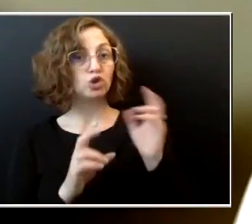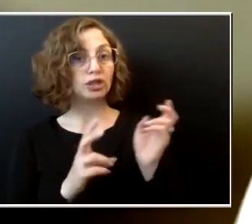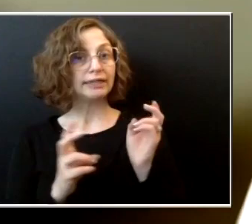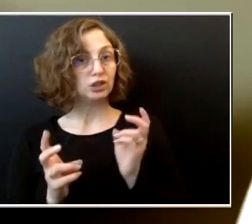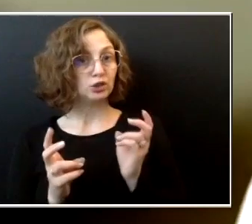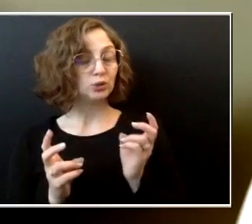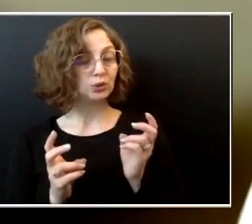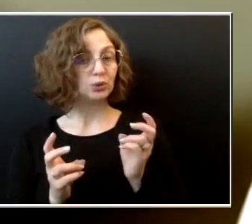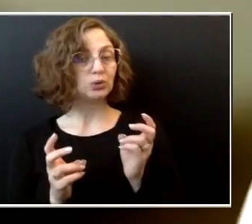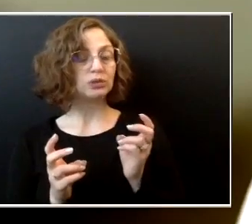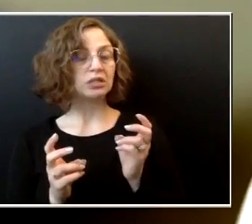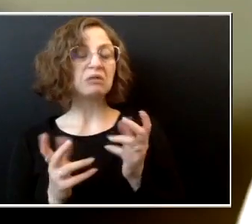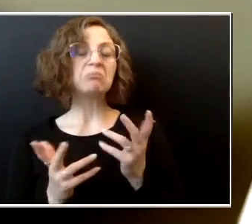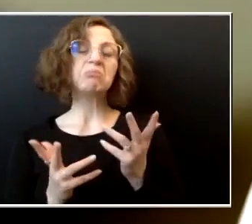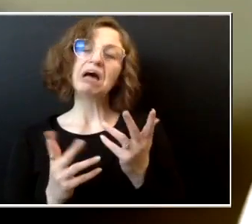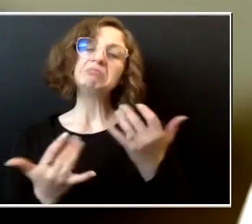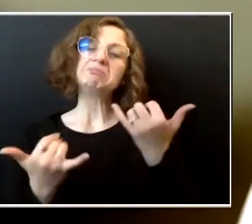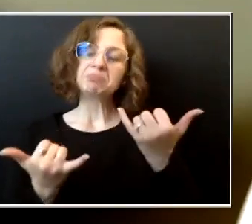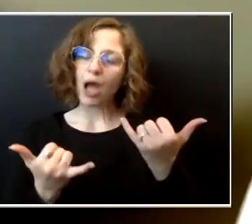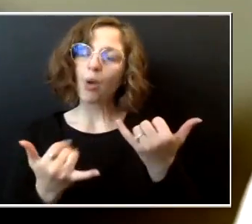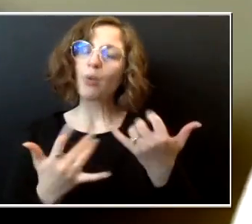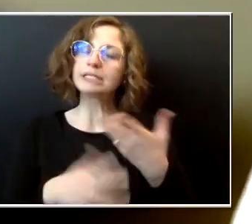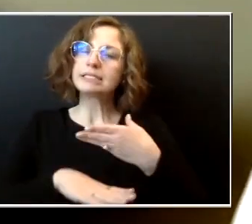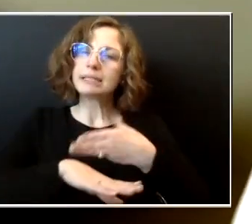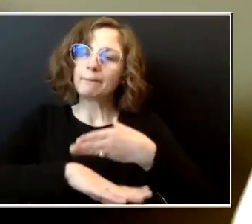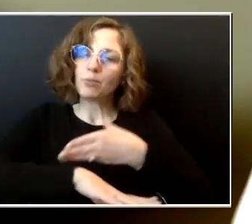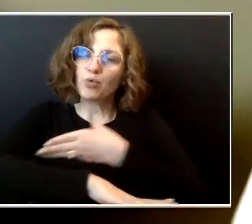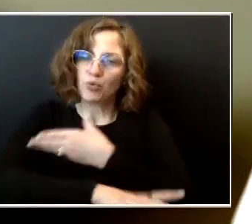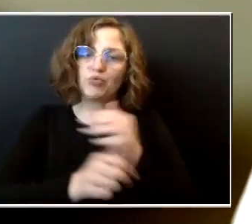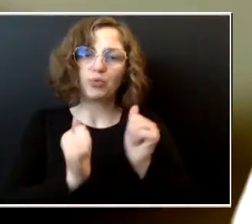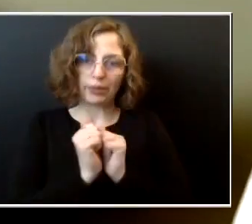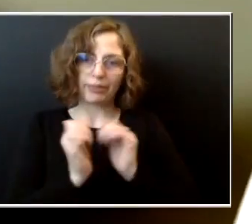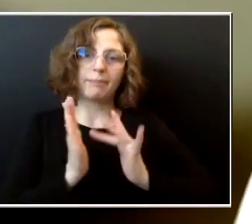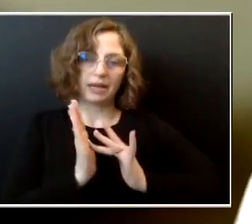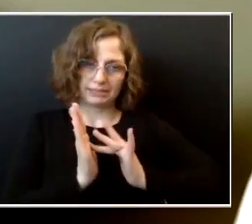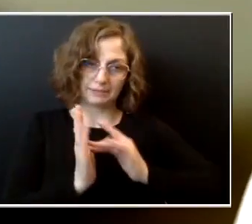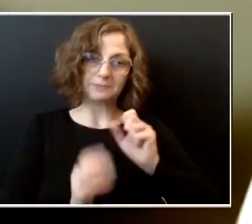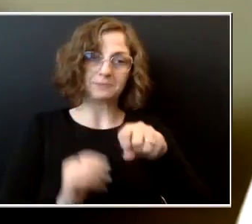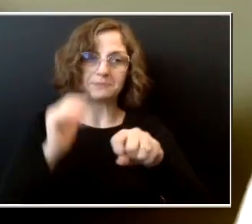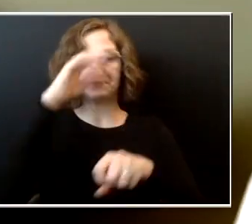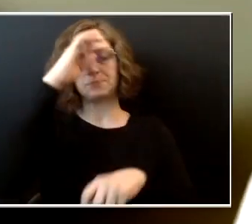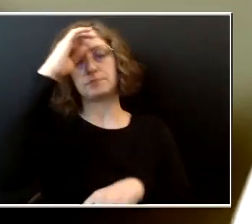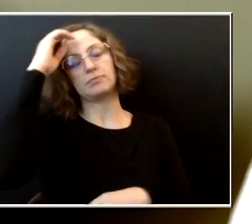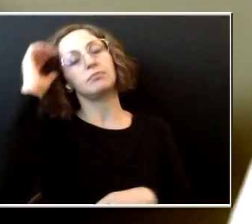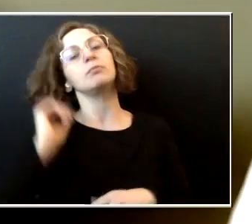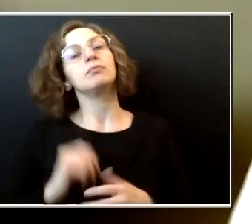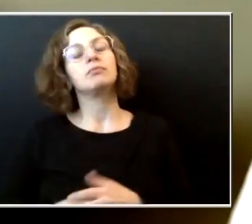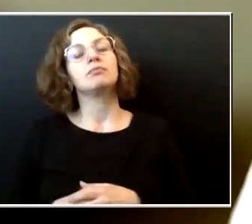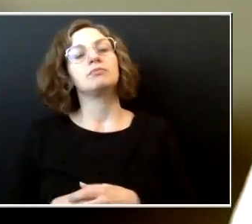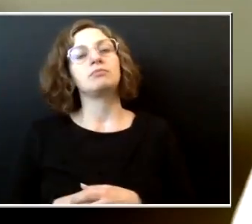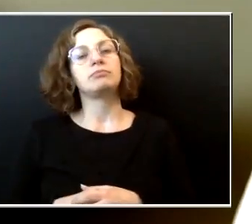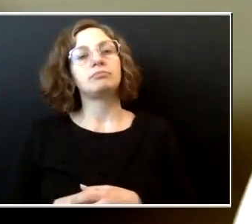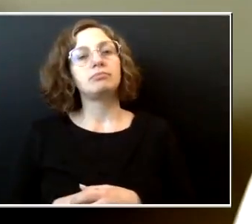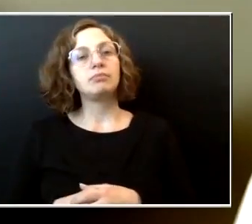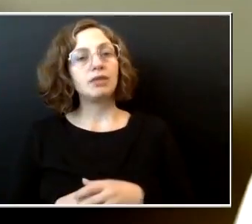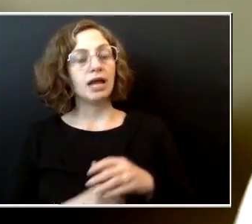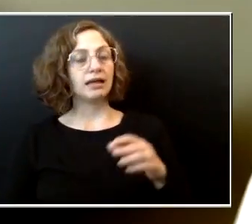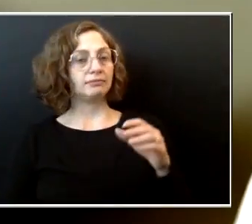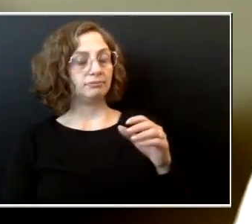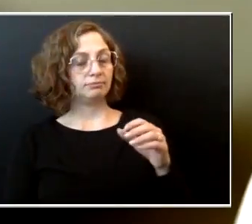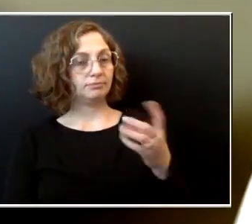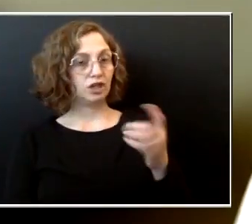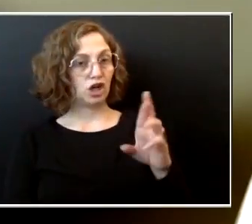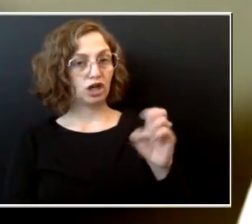certainly improved now as far as medicine goes. And to your point, Steve, before, we do